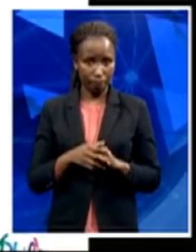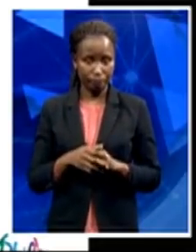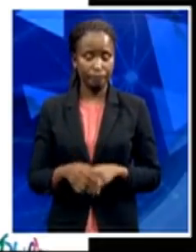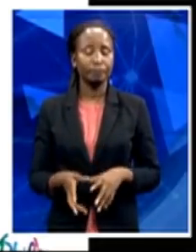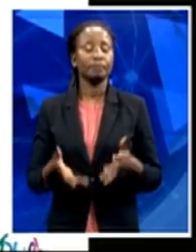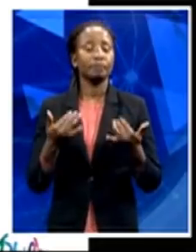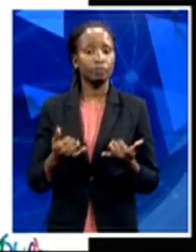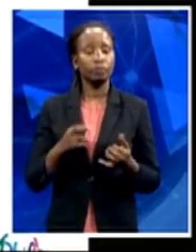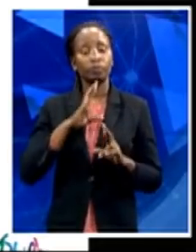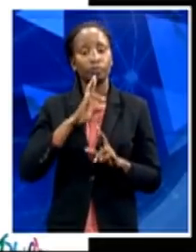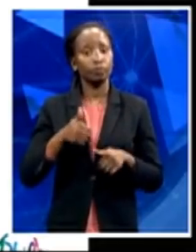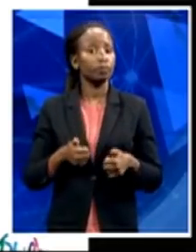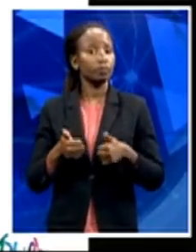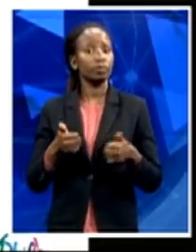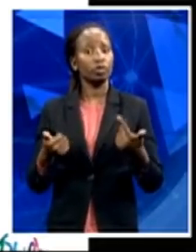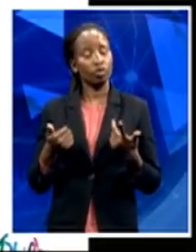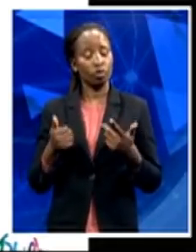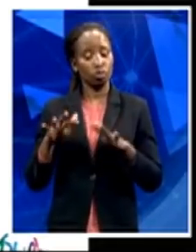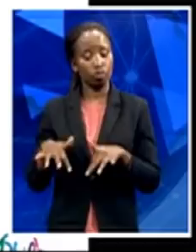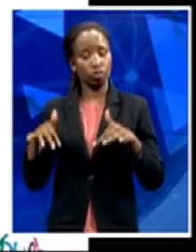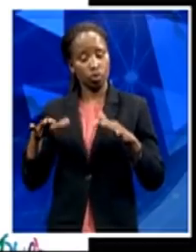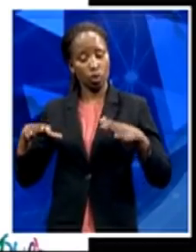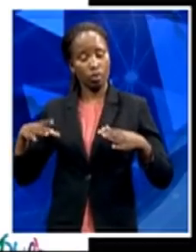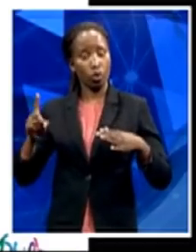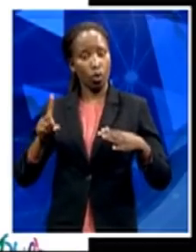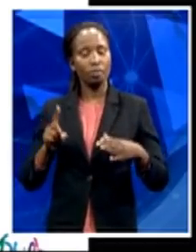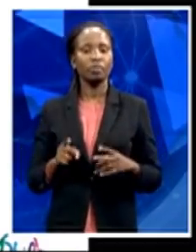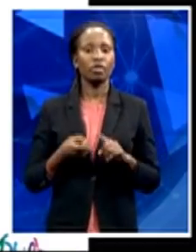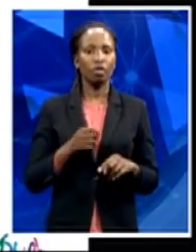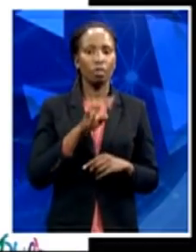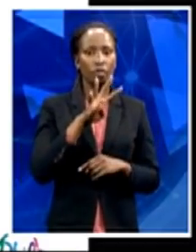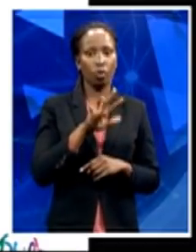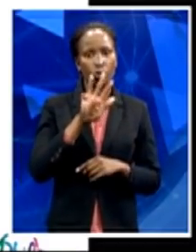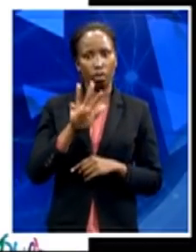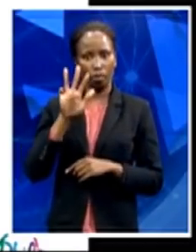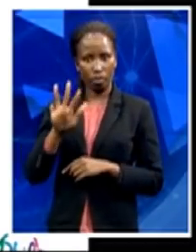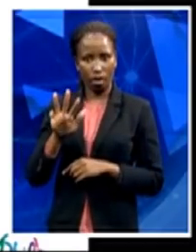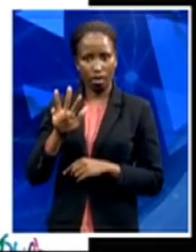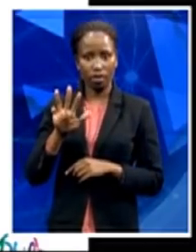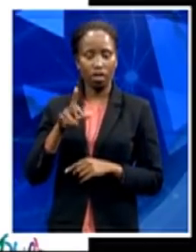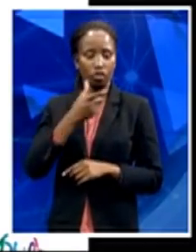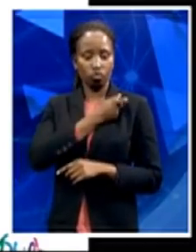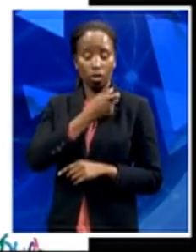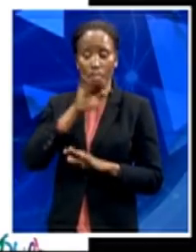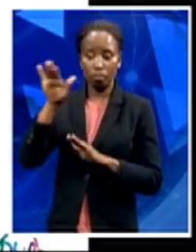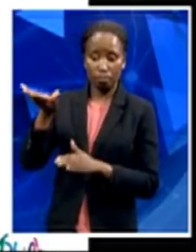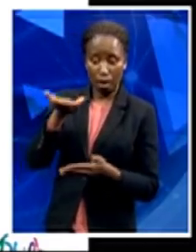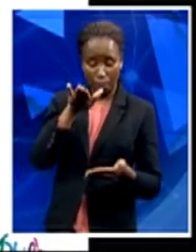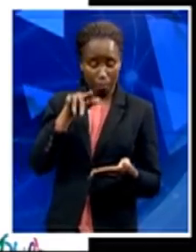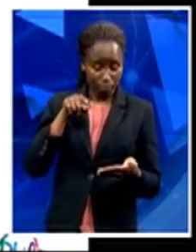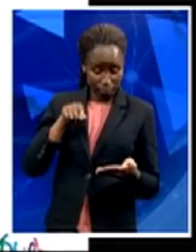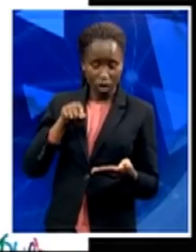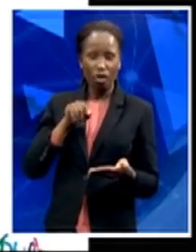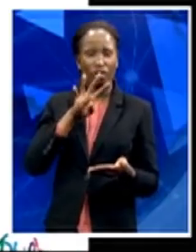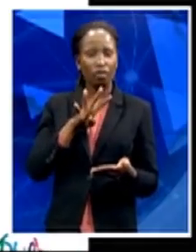that of the 499 doses that had initially been 498 doses that have